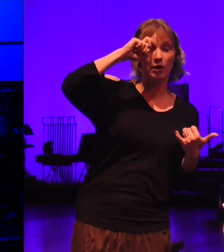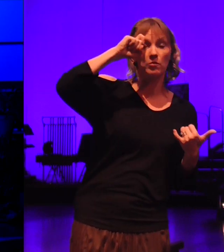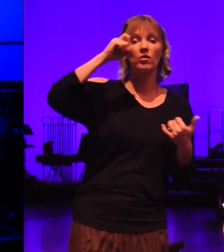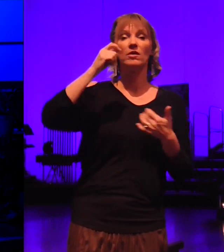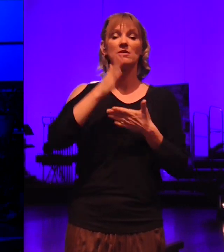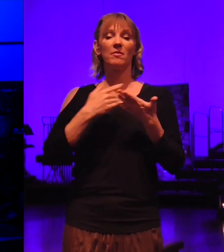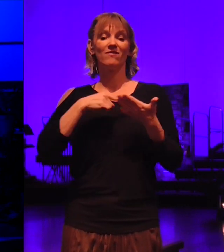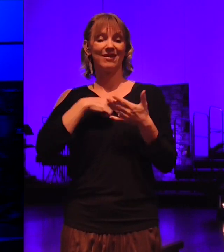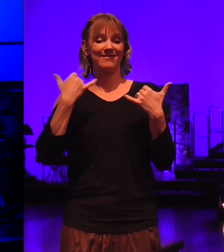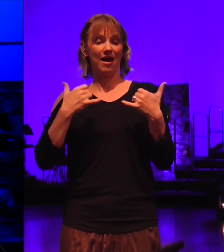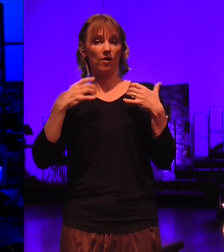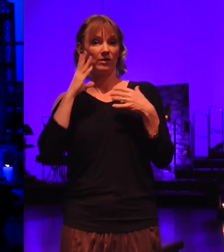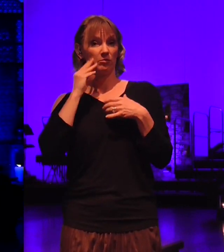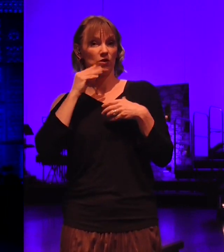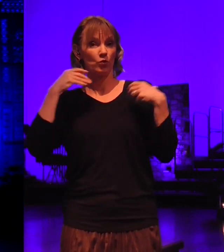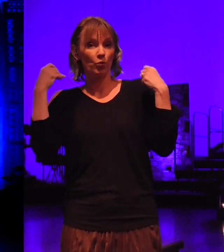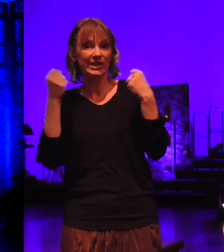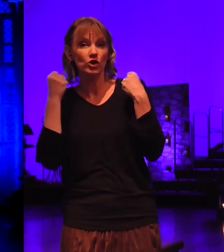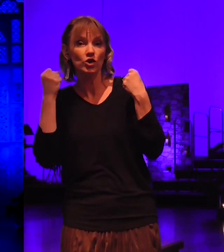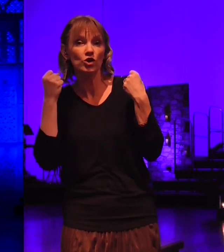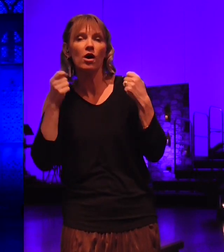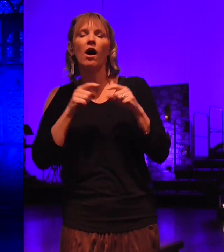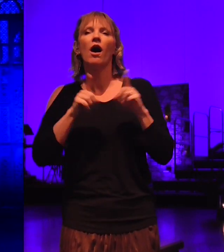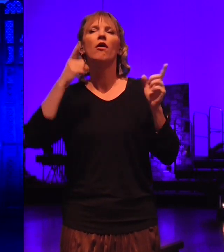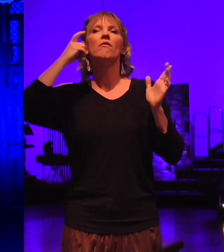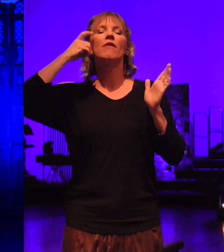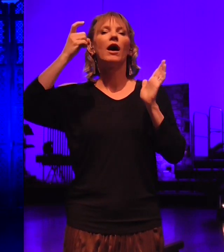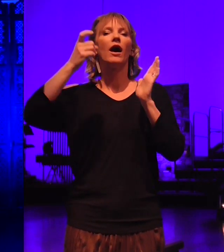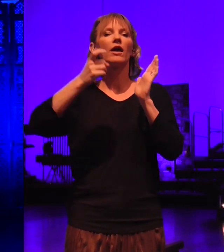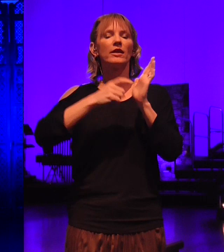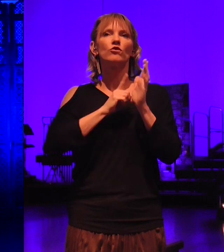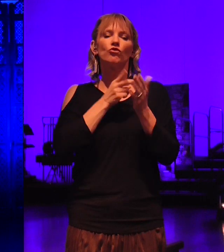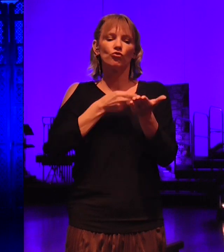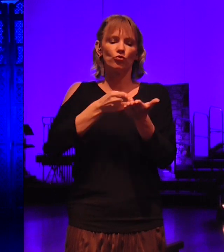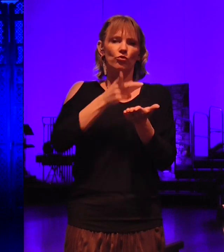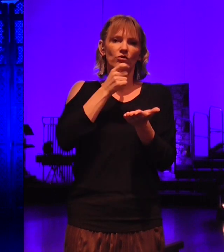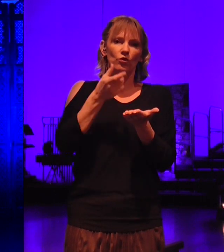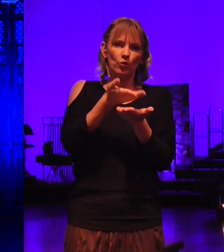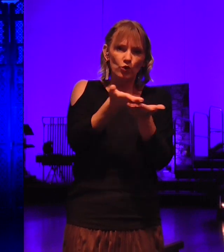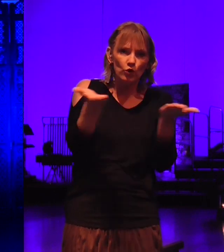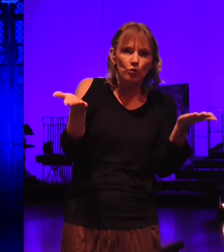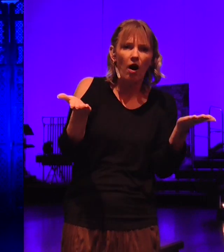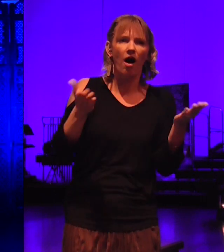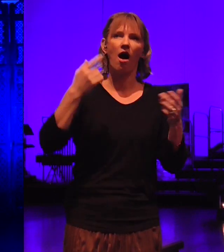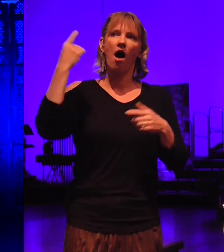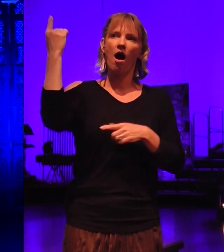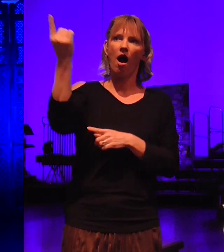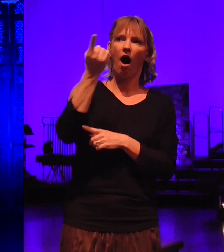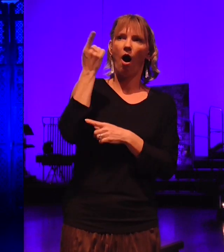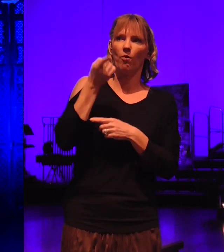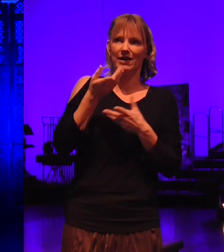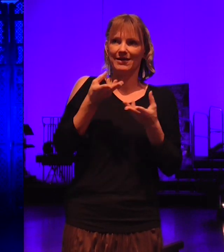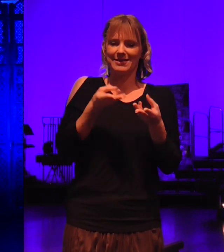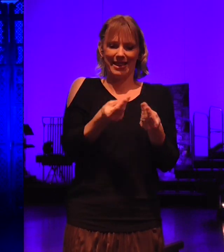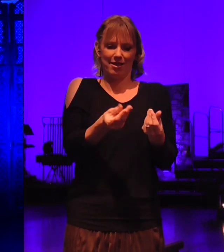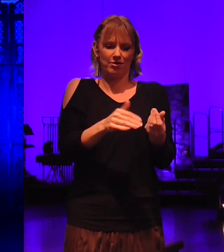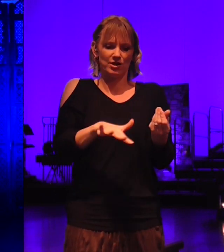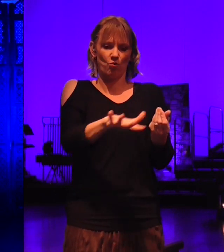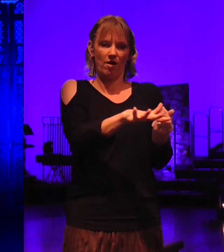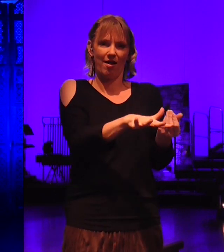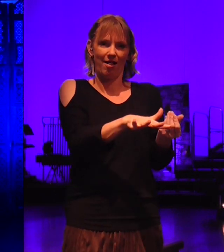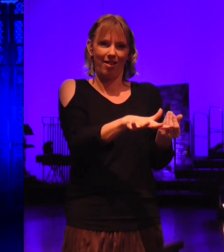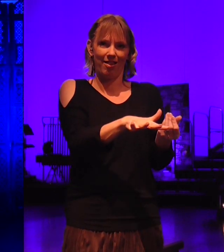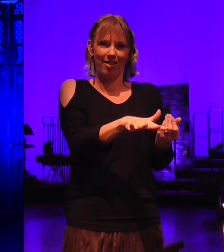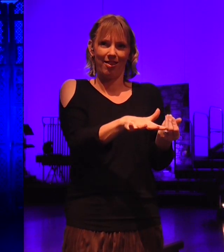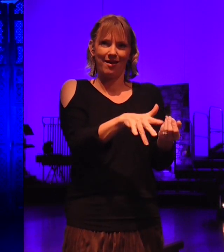winter. But recognize that the truth of who you are is always in the soil. Pruning, letting